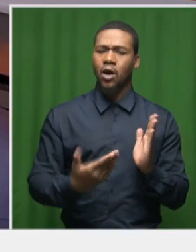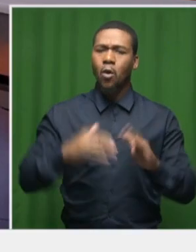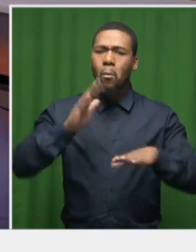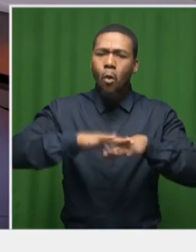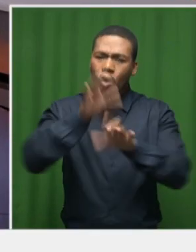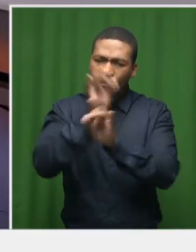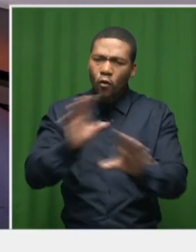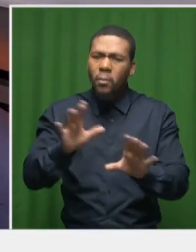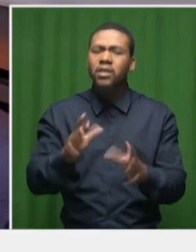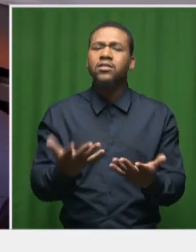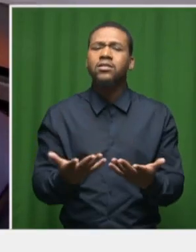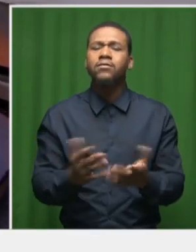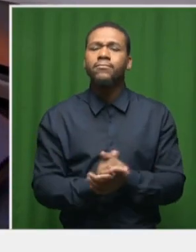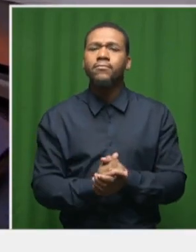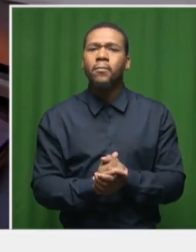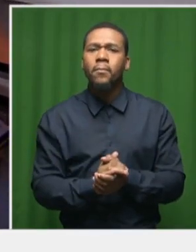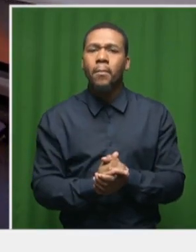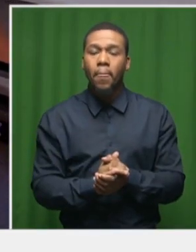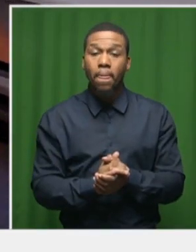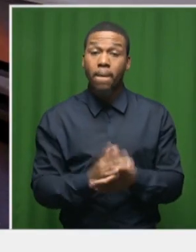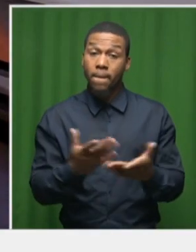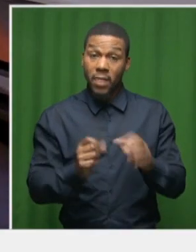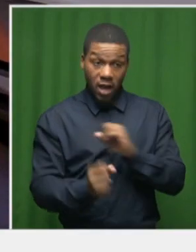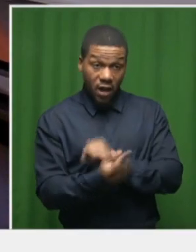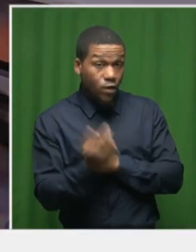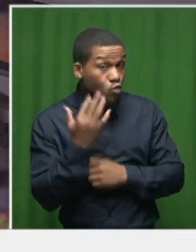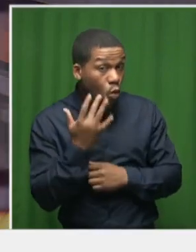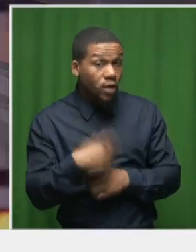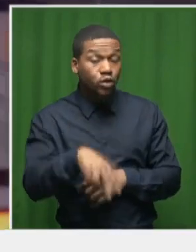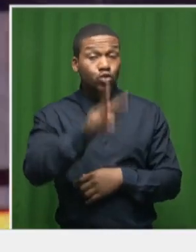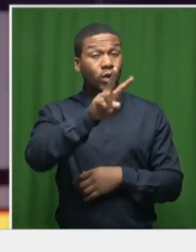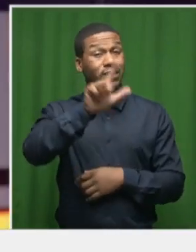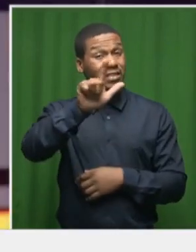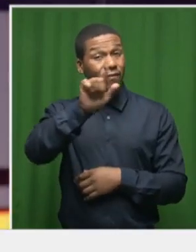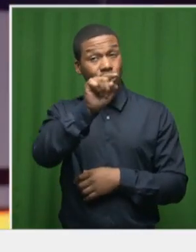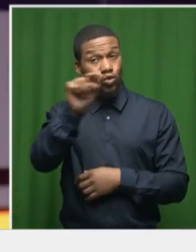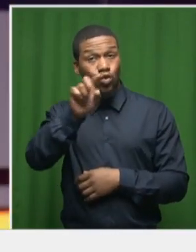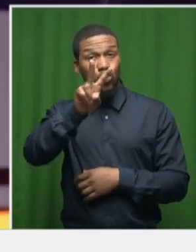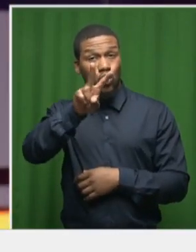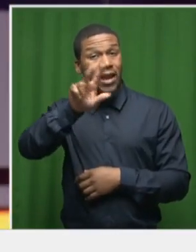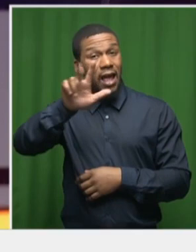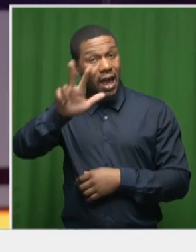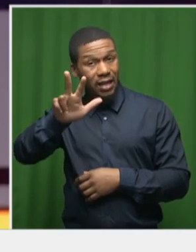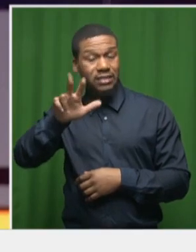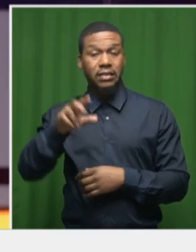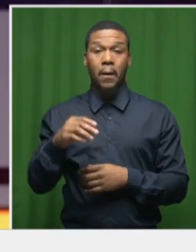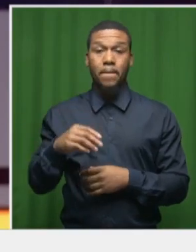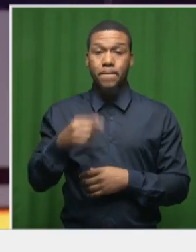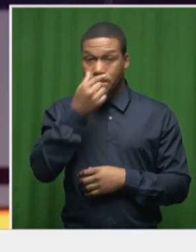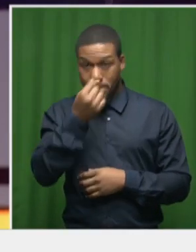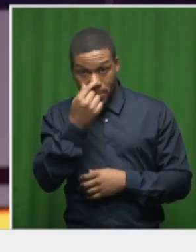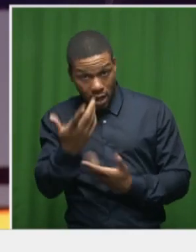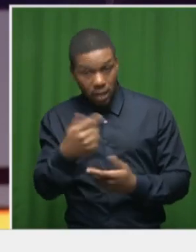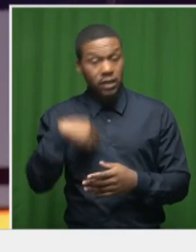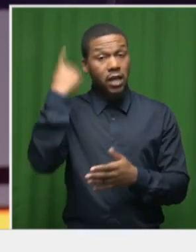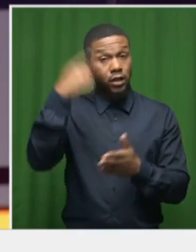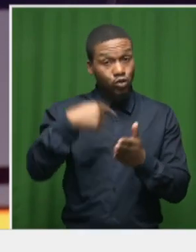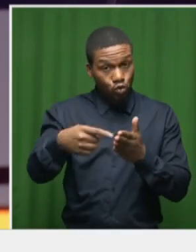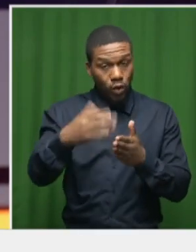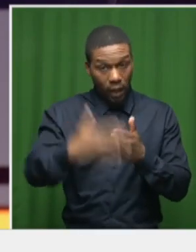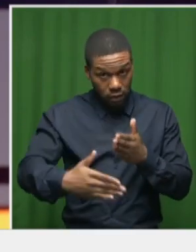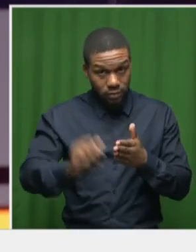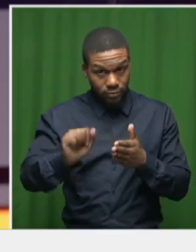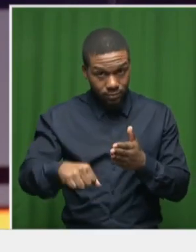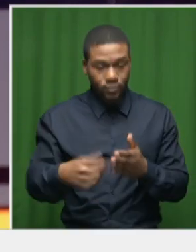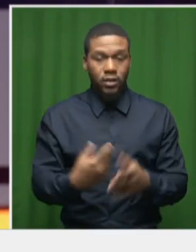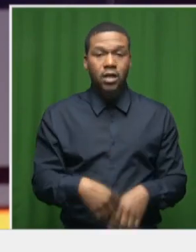you running for? Awesome. So the event takes place on the 27th and 28th of May. That's next weekend from 10:30 to 4 o'clock. There